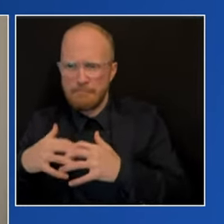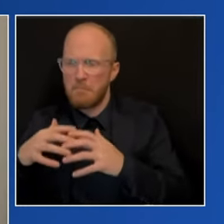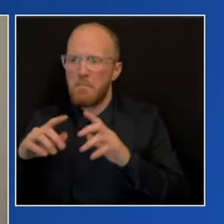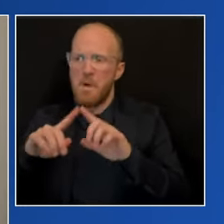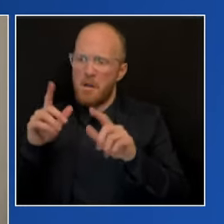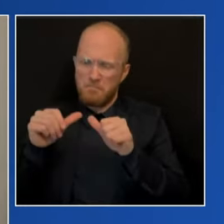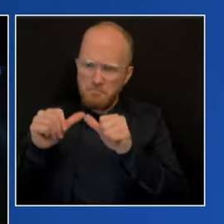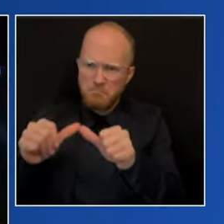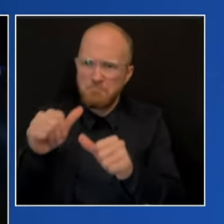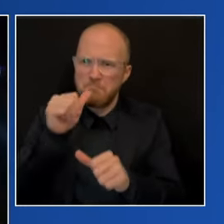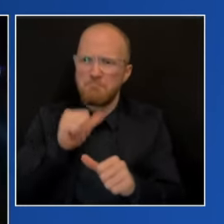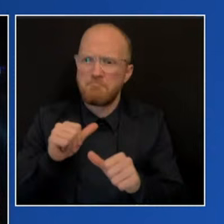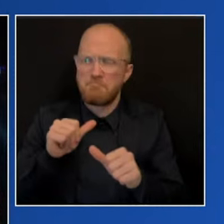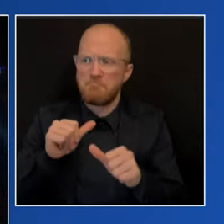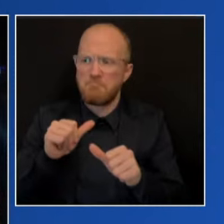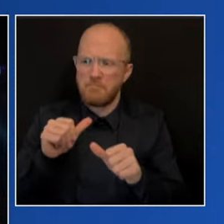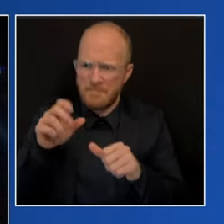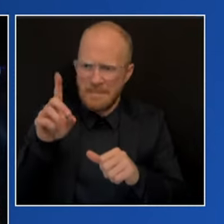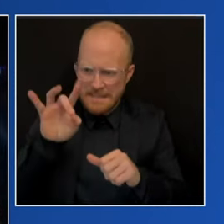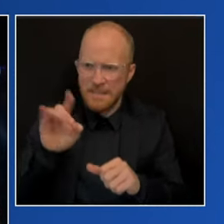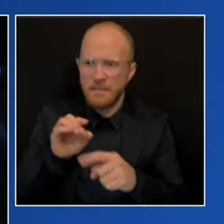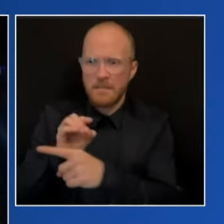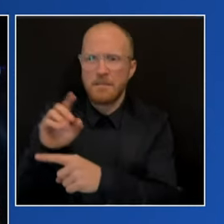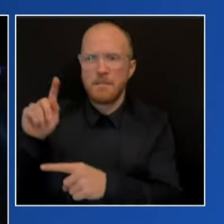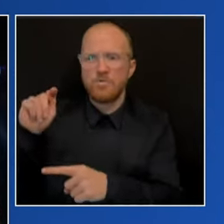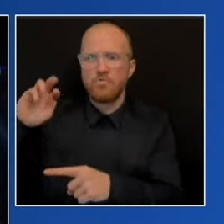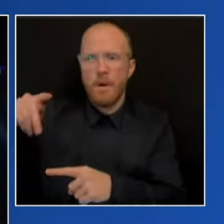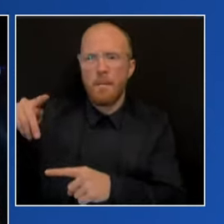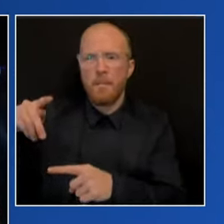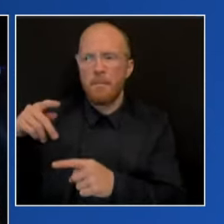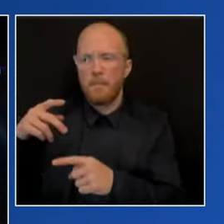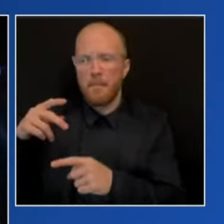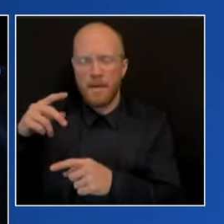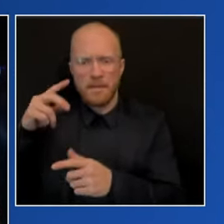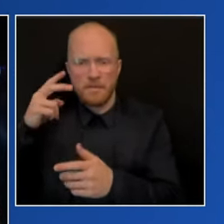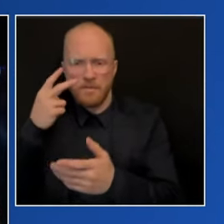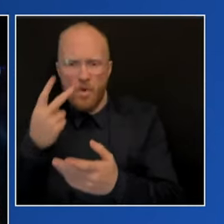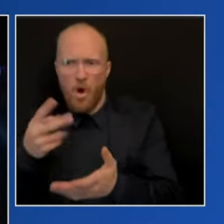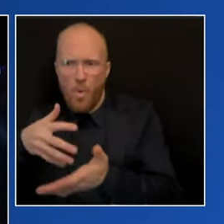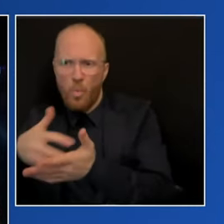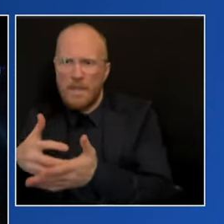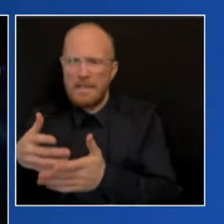seen weakness in our democracy and continued to talk about it, I saw strength,